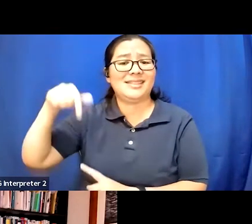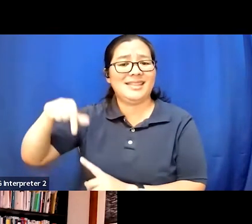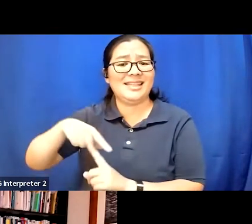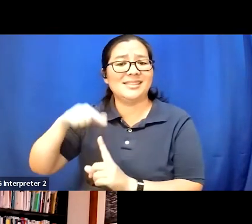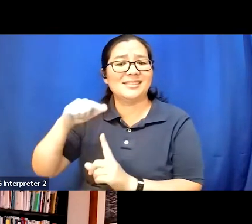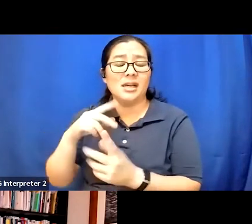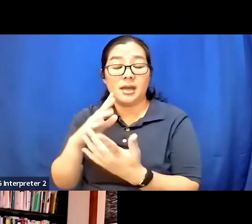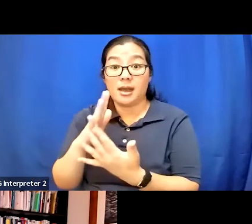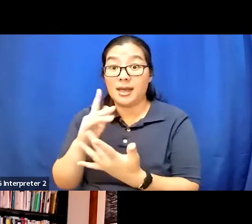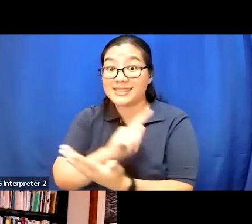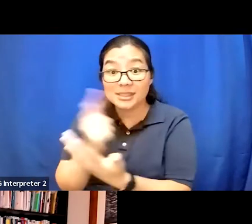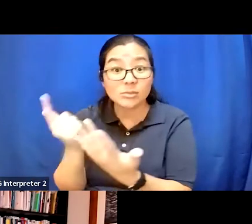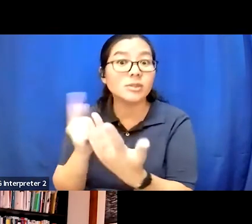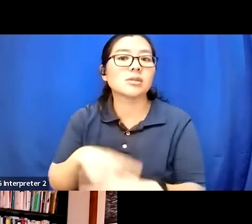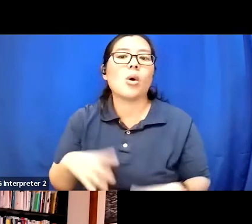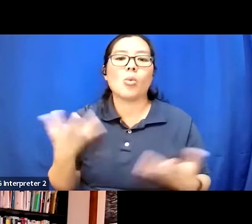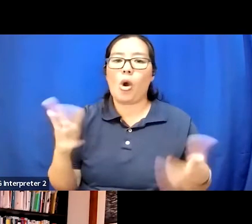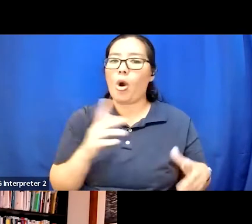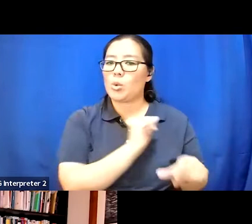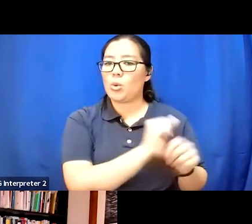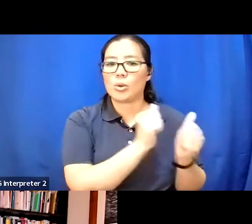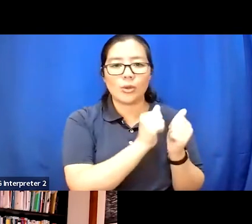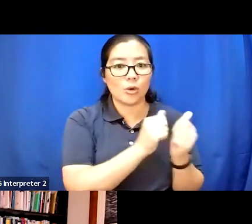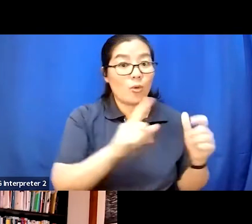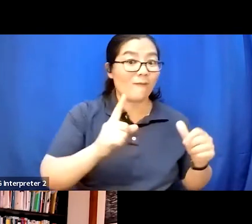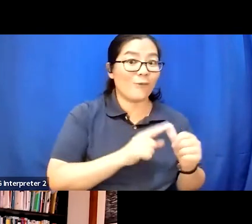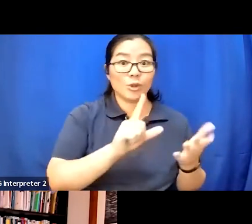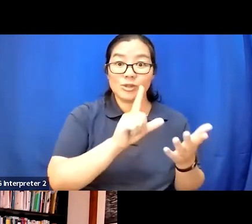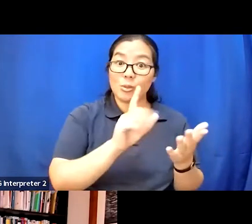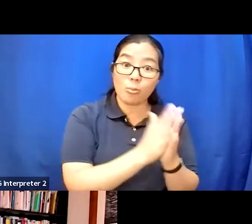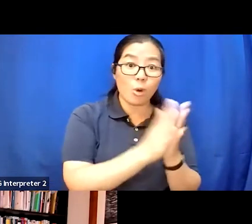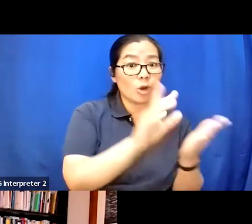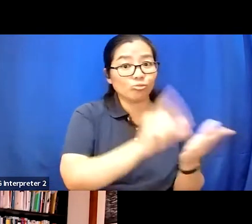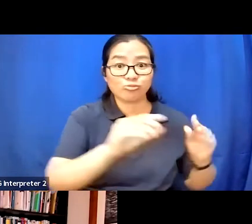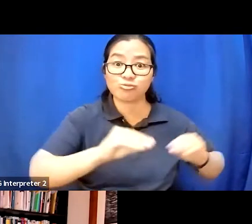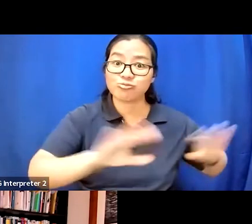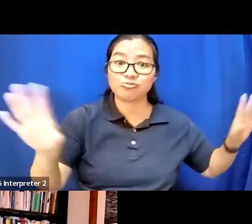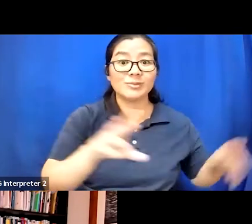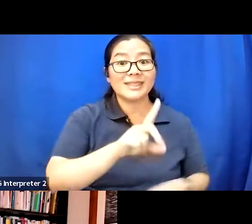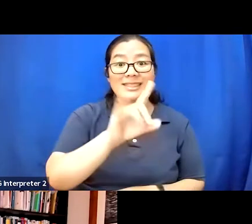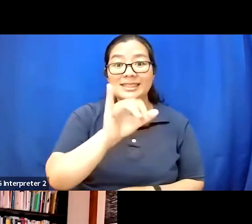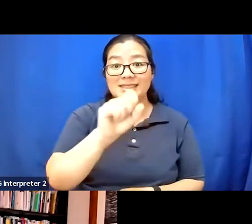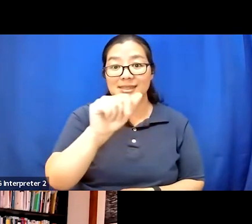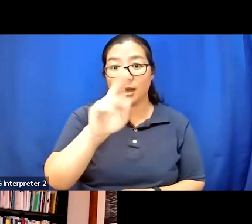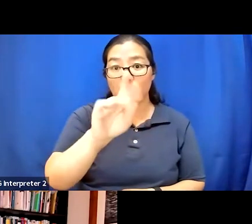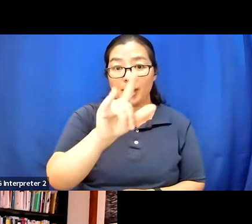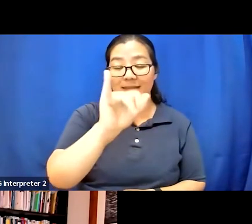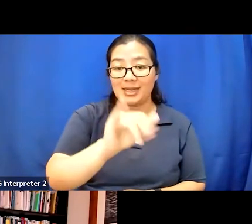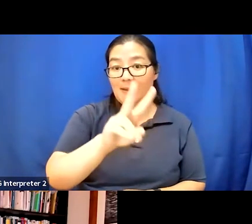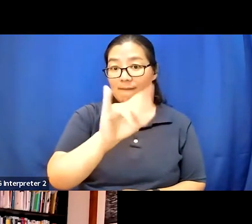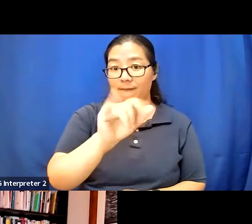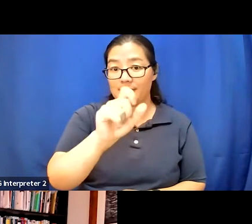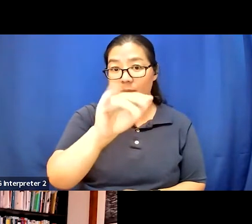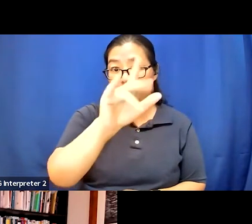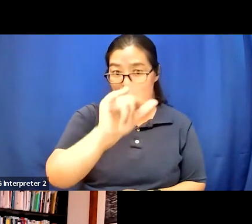of her first book, Disability Visibility, and now this. And everyone who she introduces us to are just wonderful people to know. I've